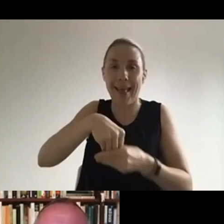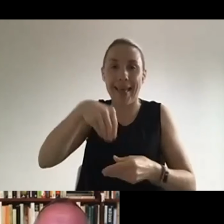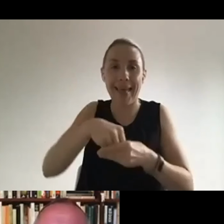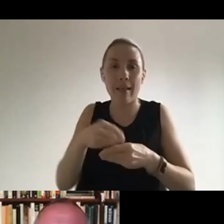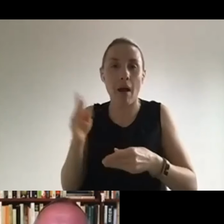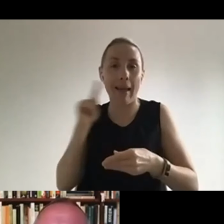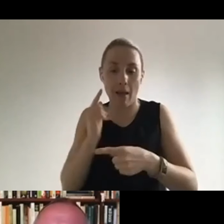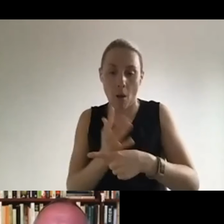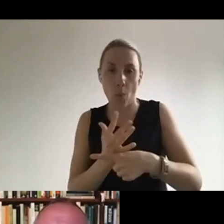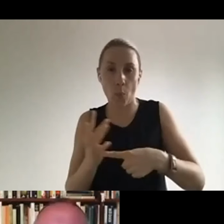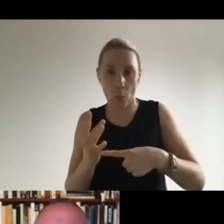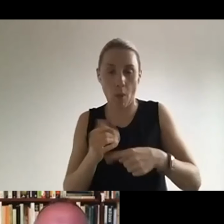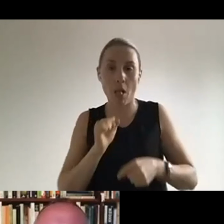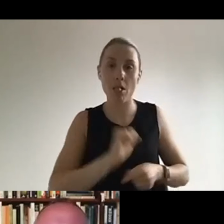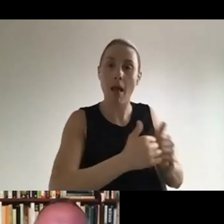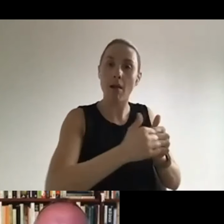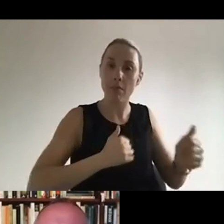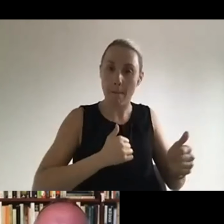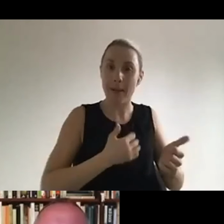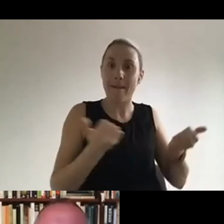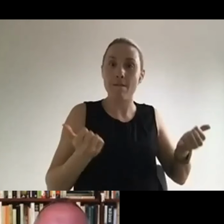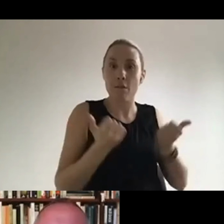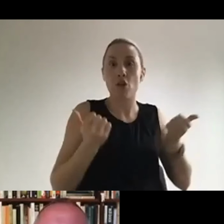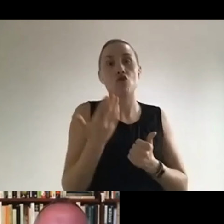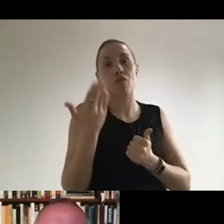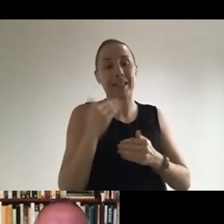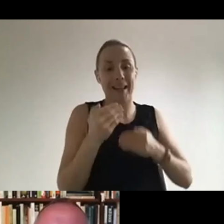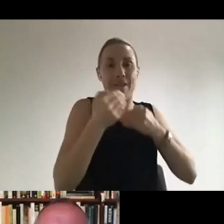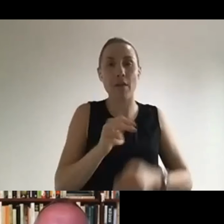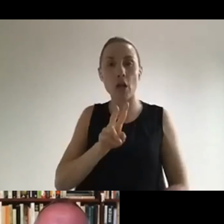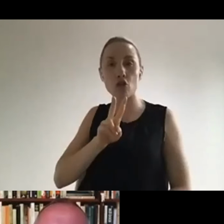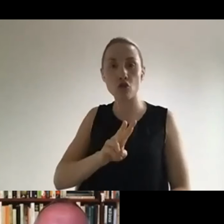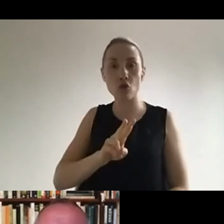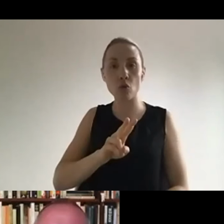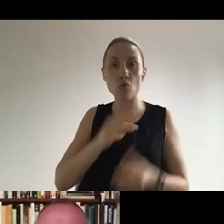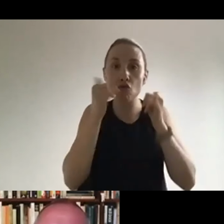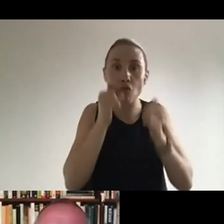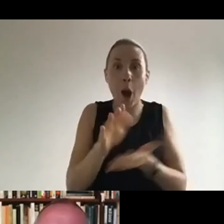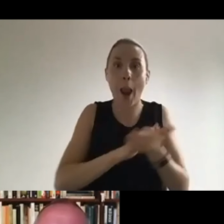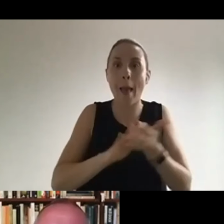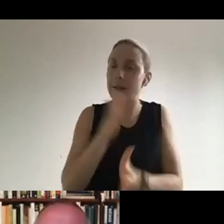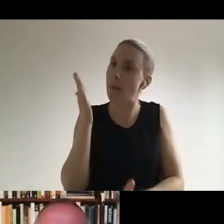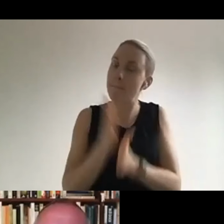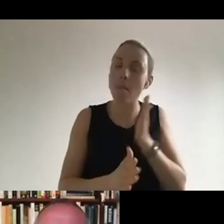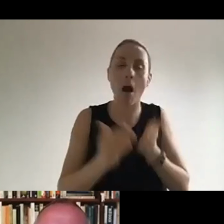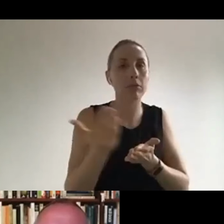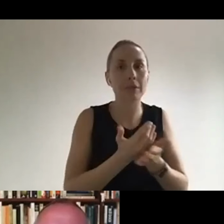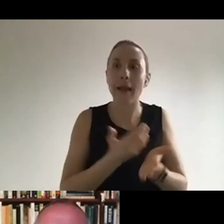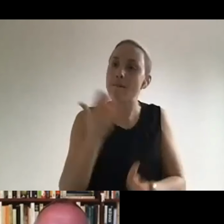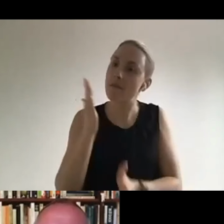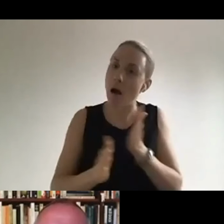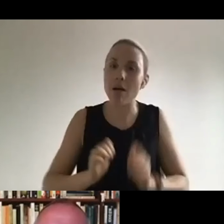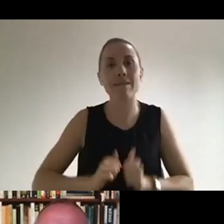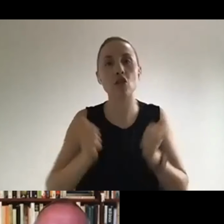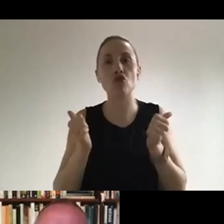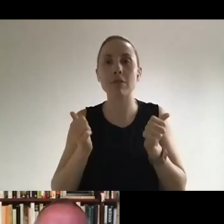2 trial, so they've looked beyond safety, which the drug was safe. They've looked at efficacy, and they do see